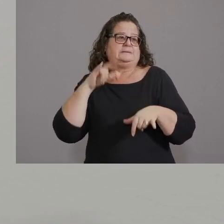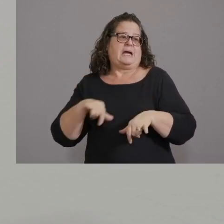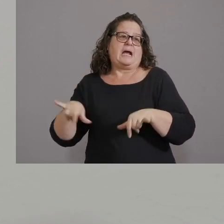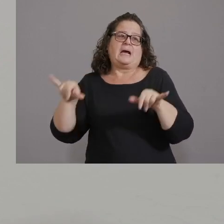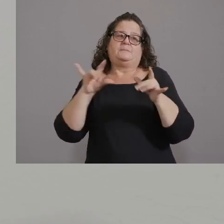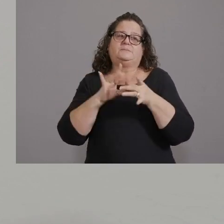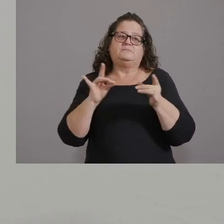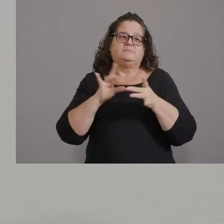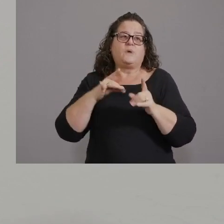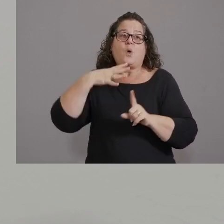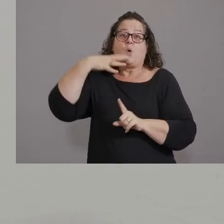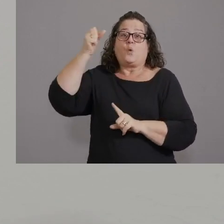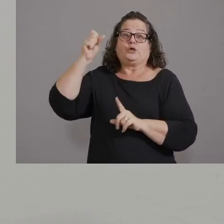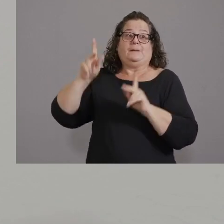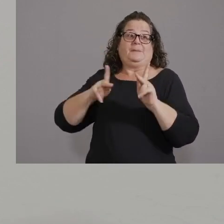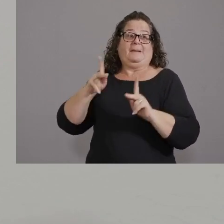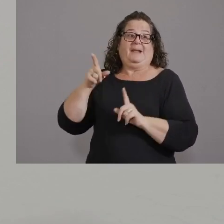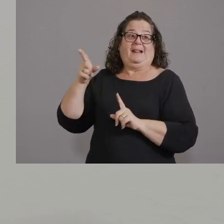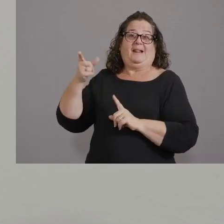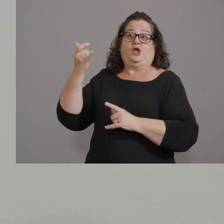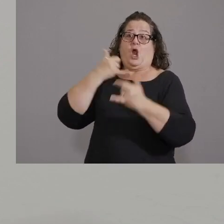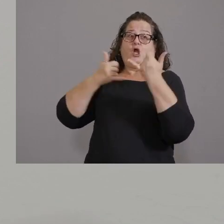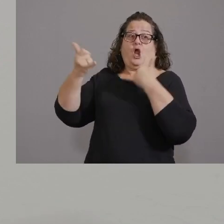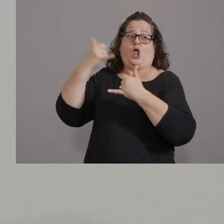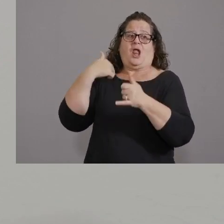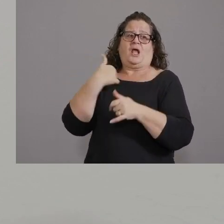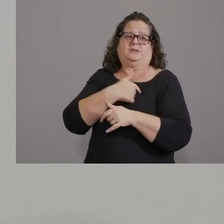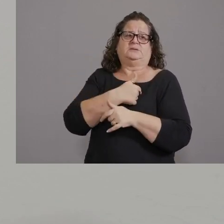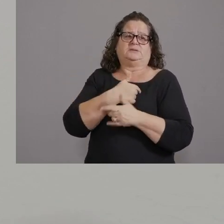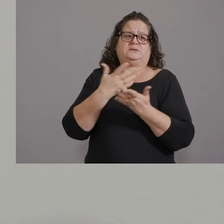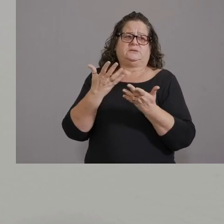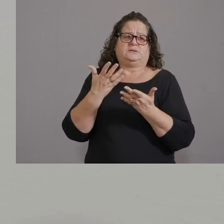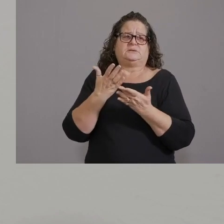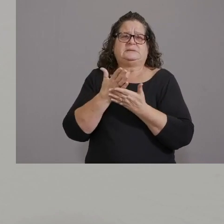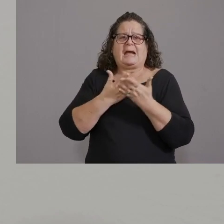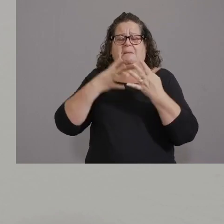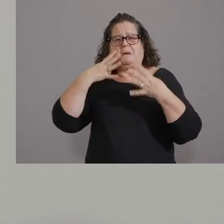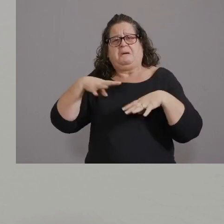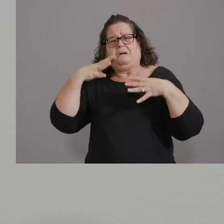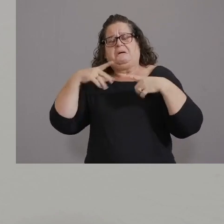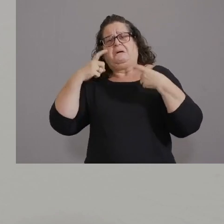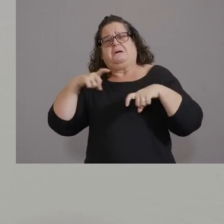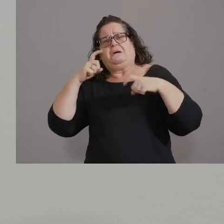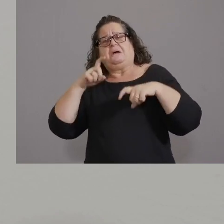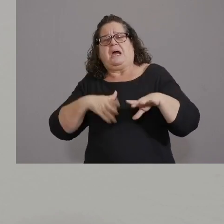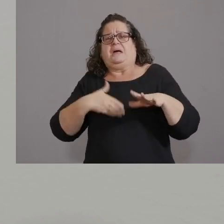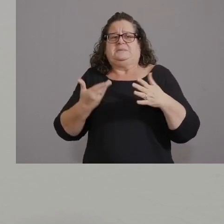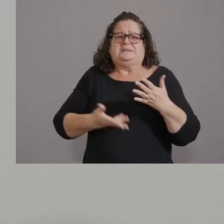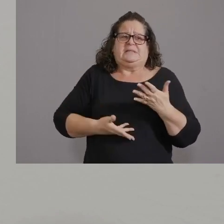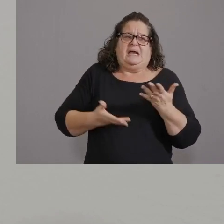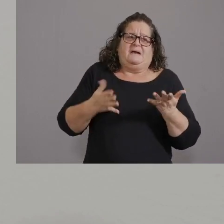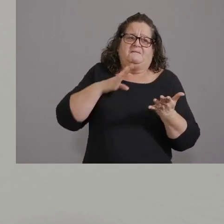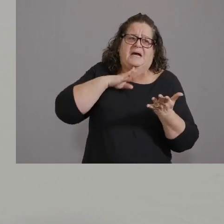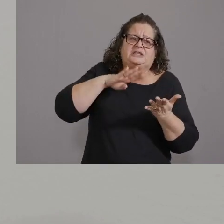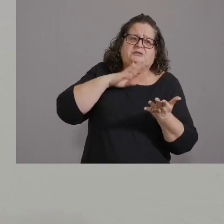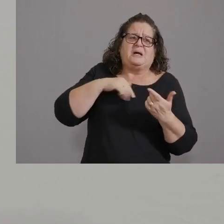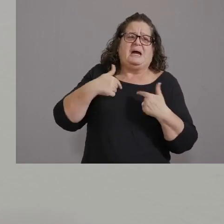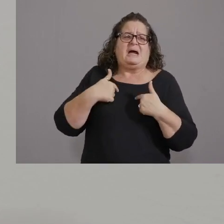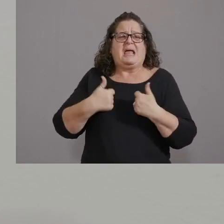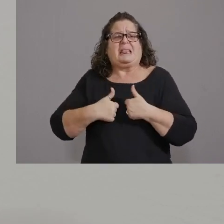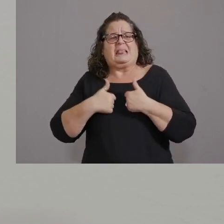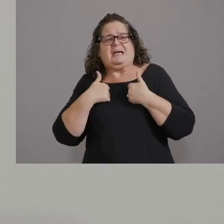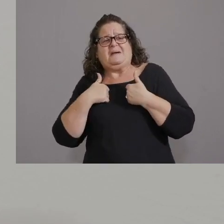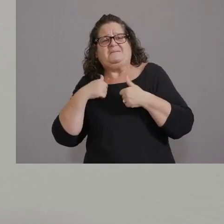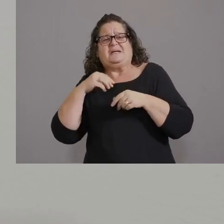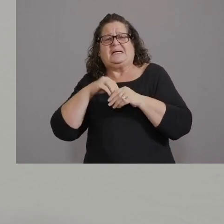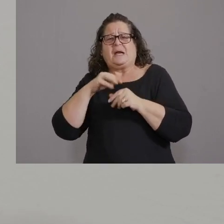who are calling us, some of them in tears. I live in Maricopa County. The county says 75 and older.